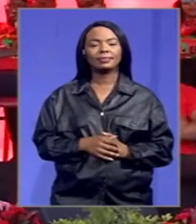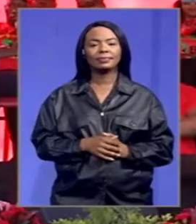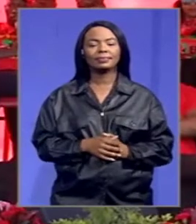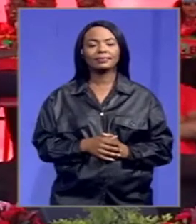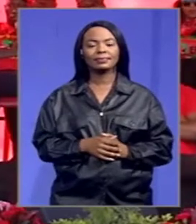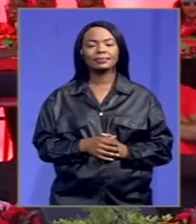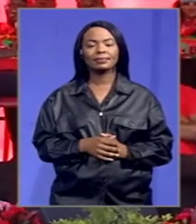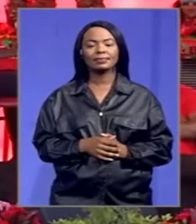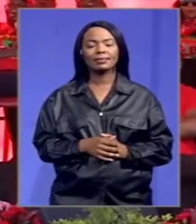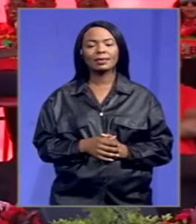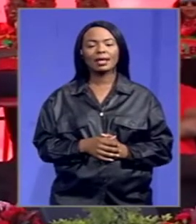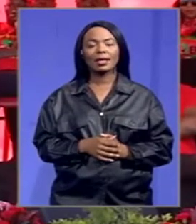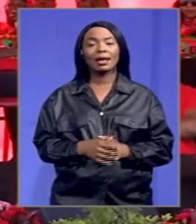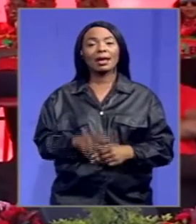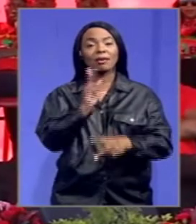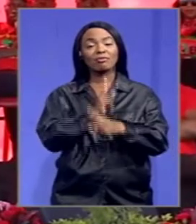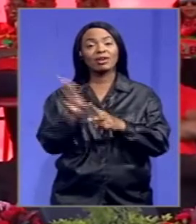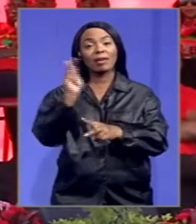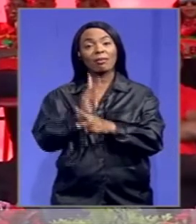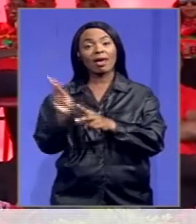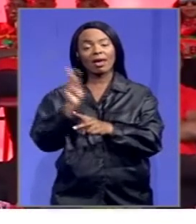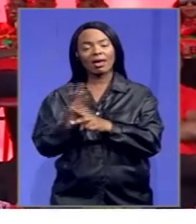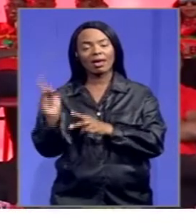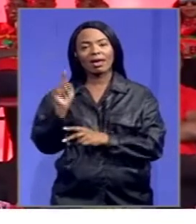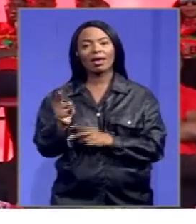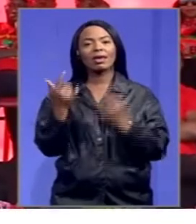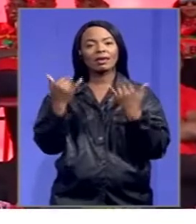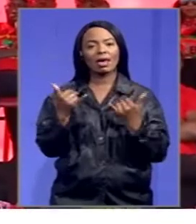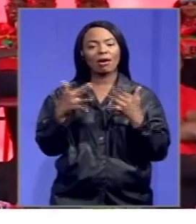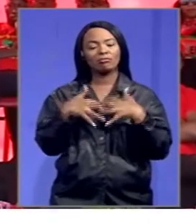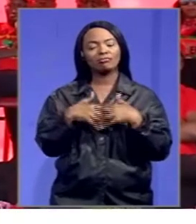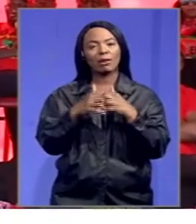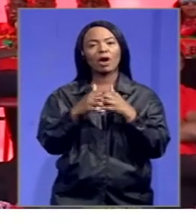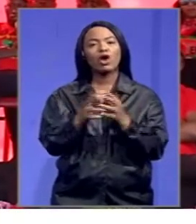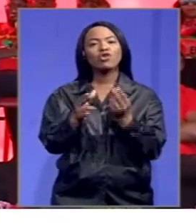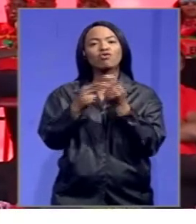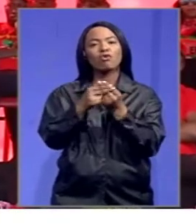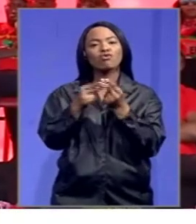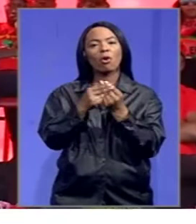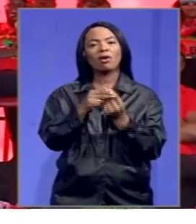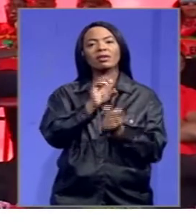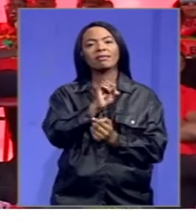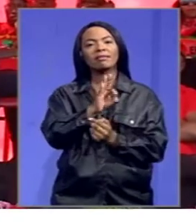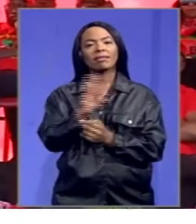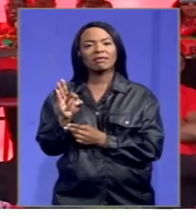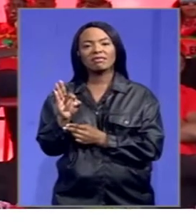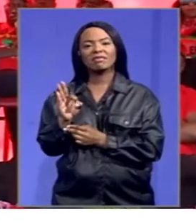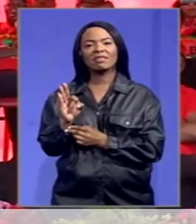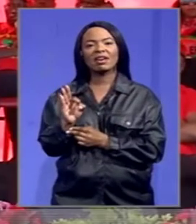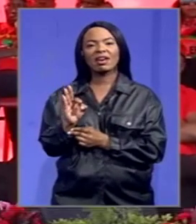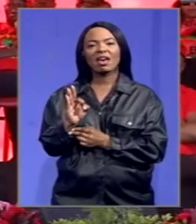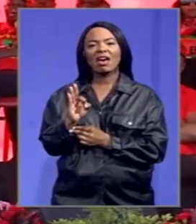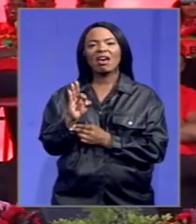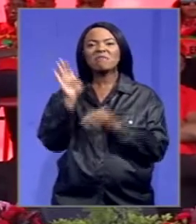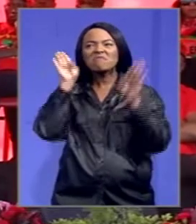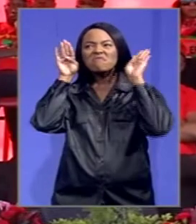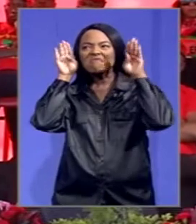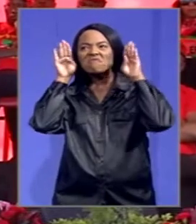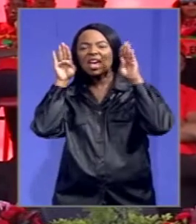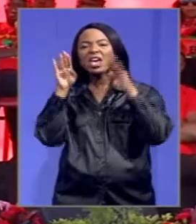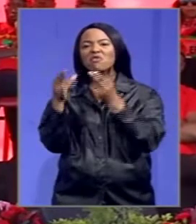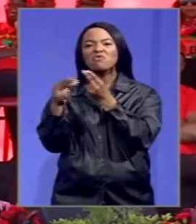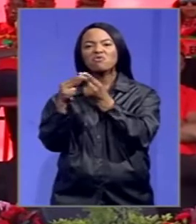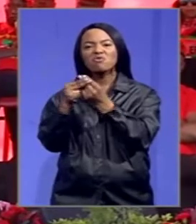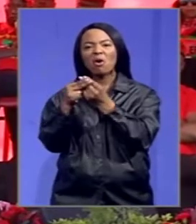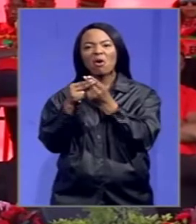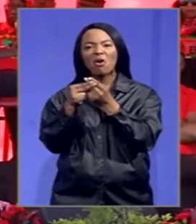We are preparing to do a union and not a Mickey Mouse union that is in cahoots